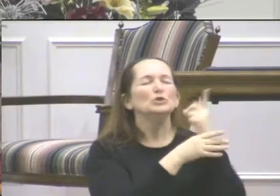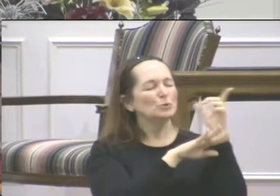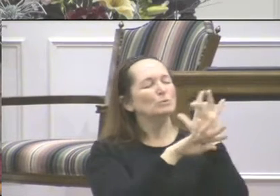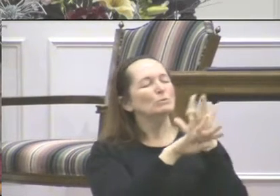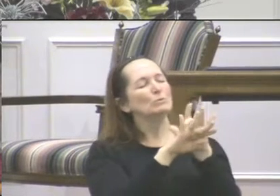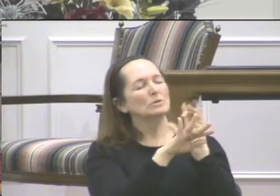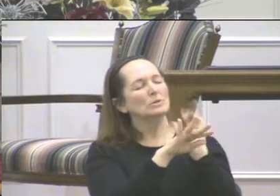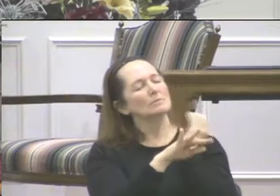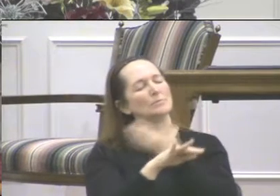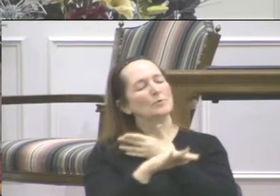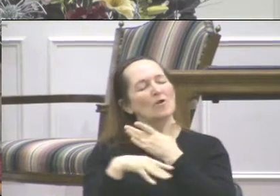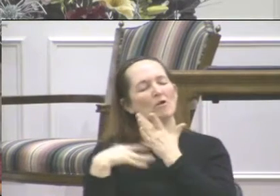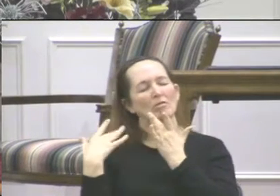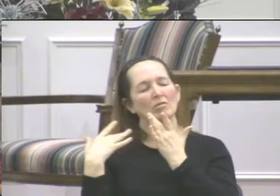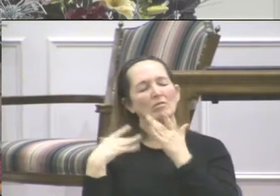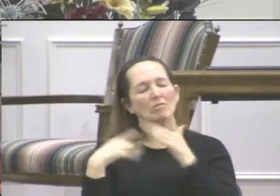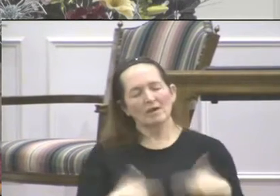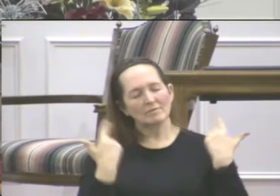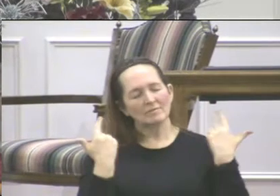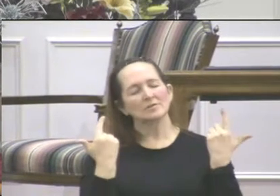our lives.